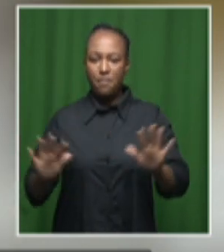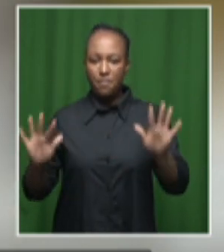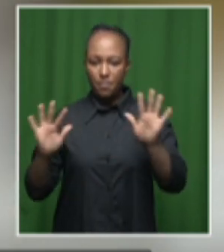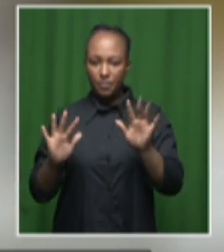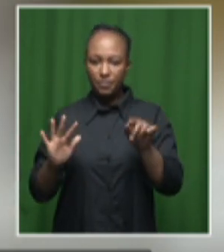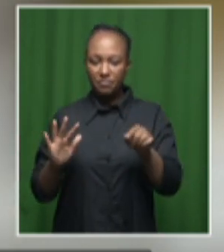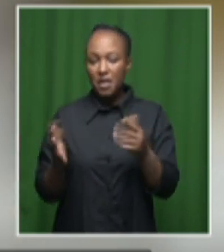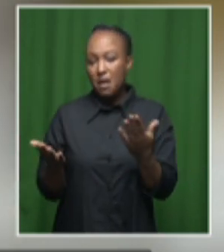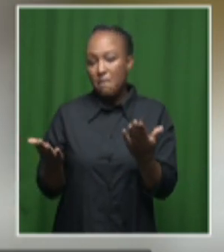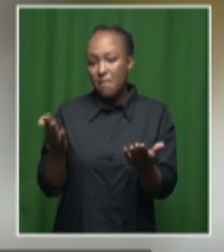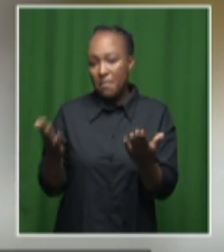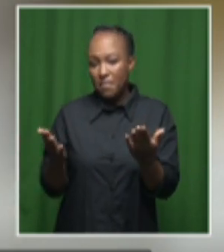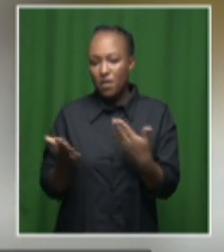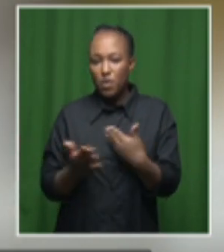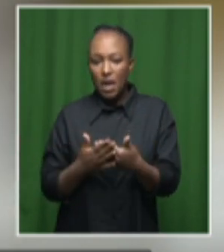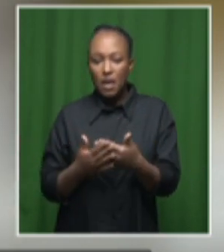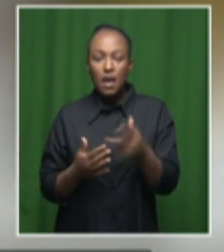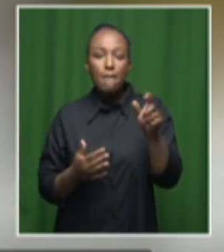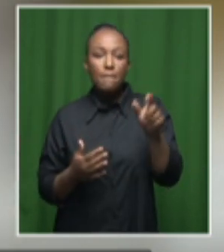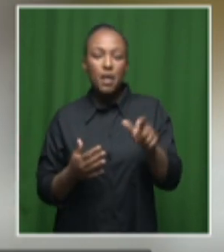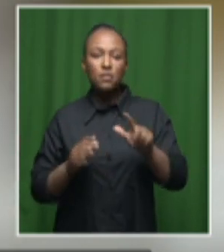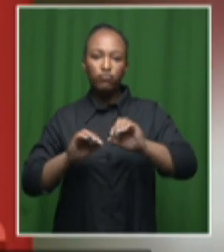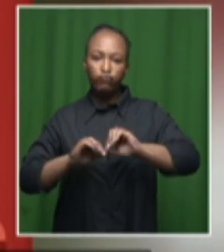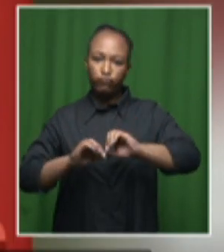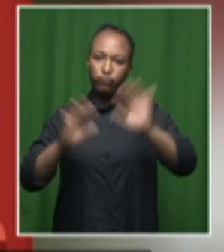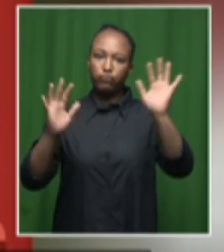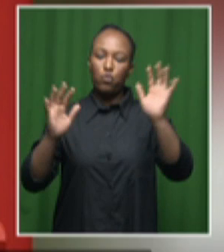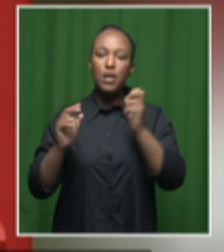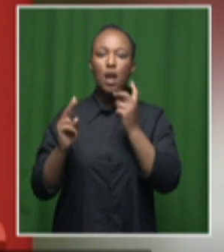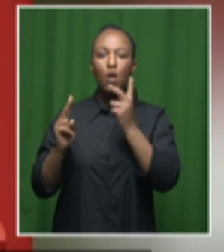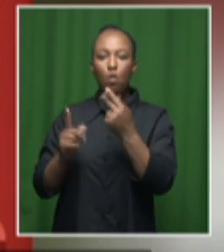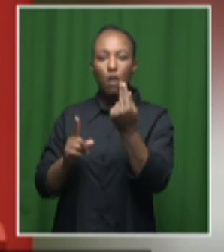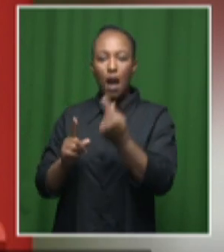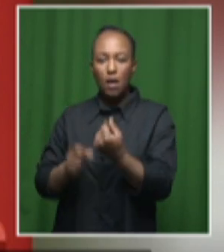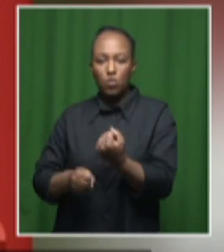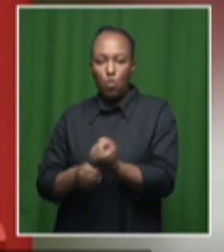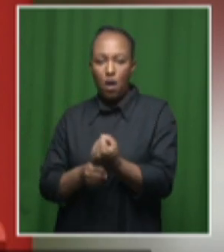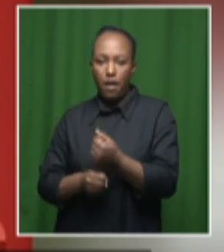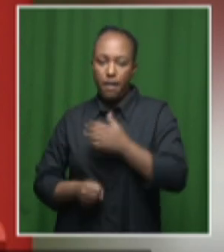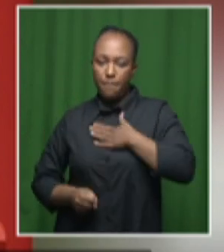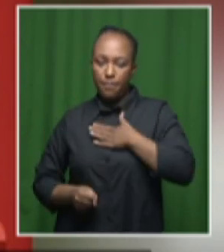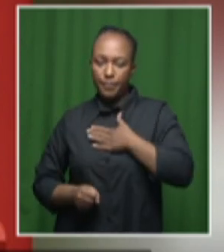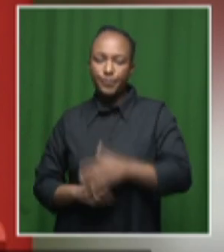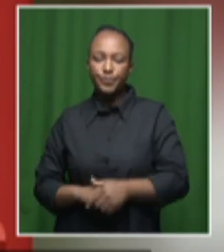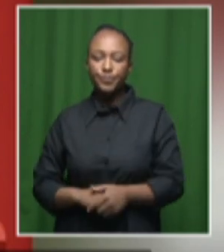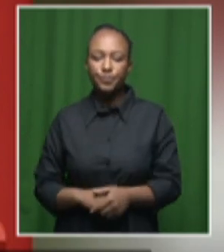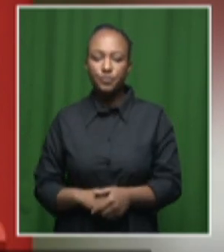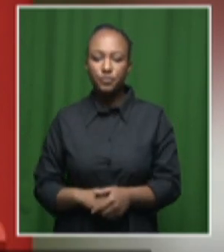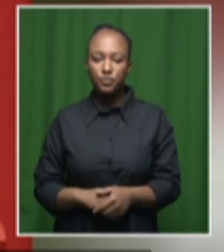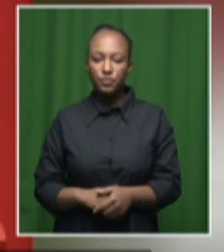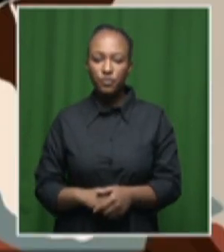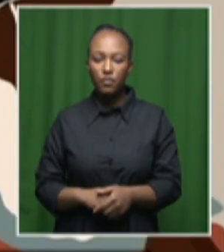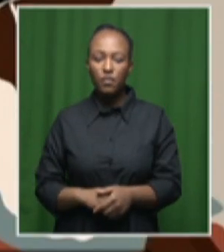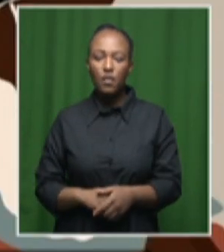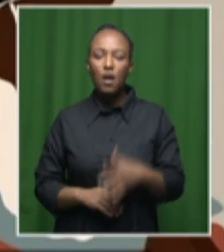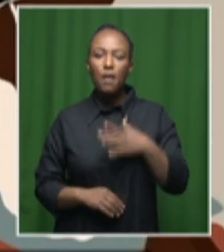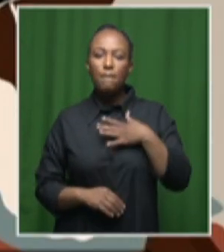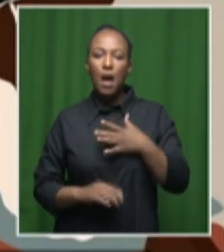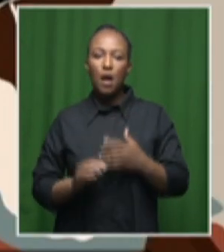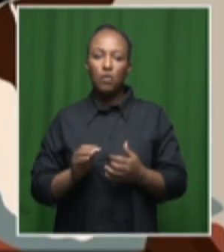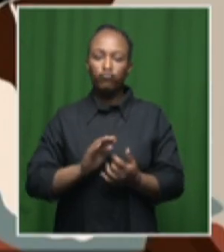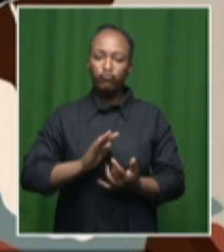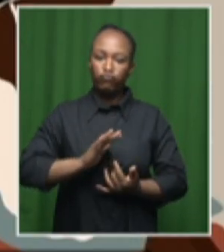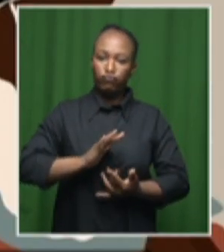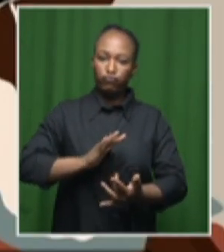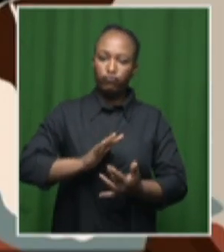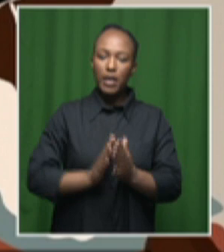So maybe it could brighten somebody's day when they look at my artwork. My inspiration process varies. Sometimes they